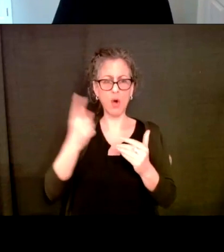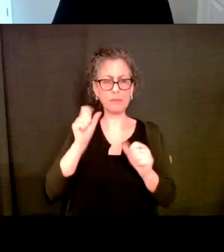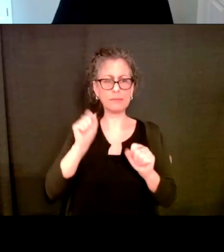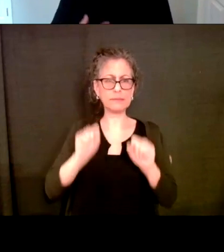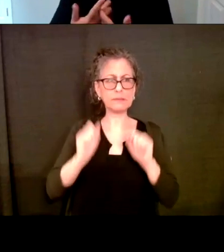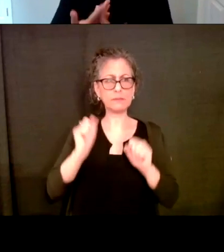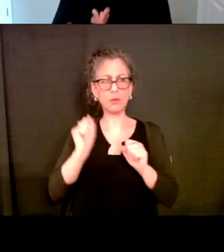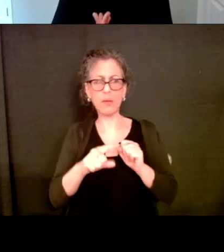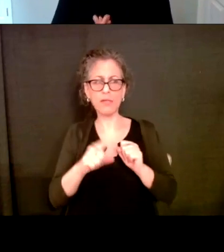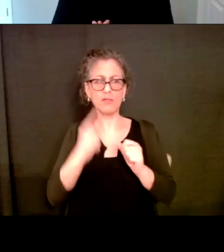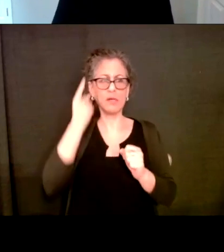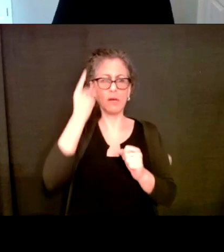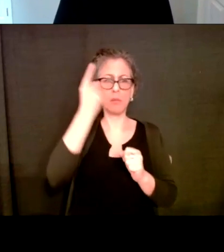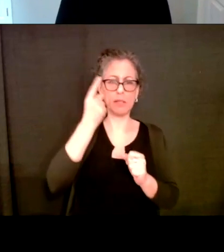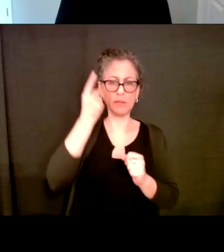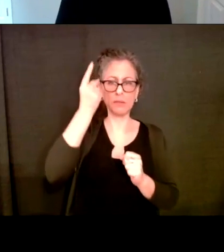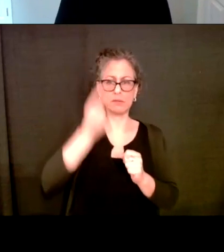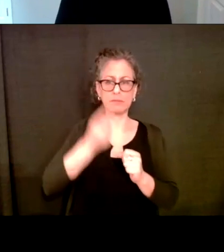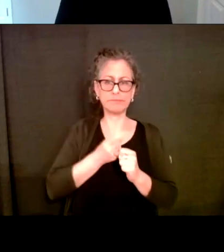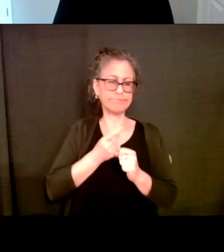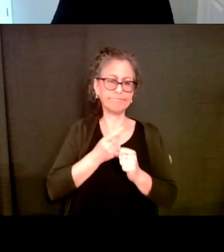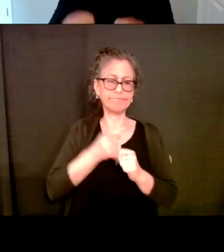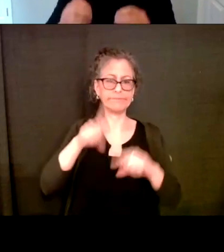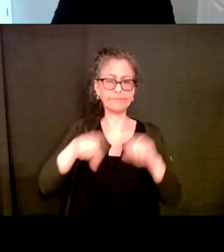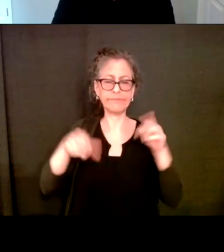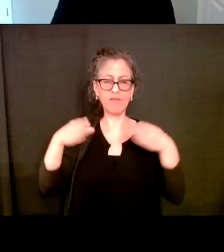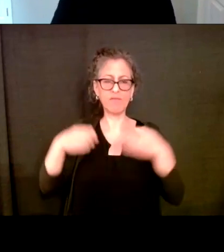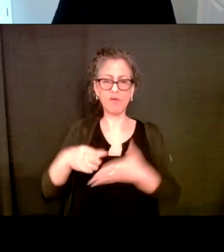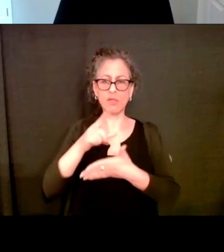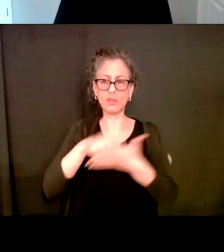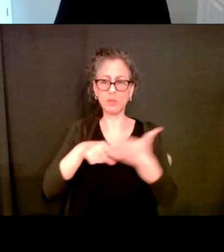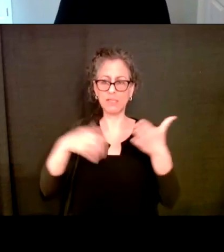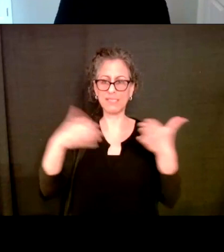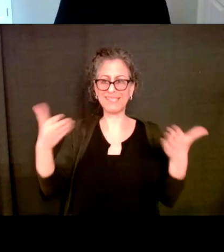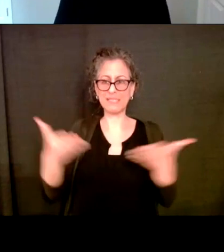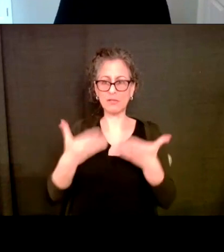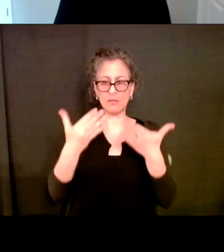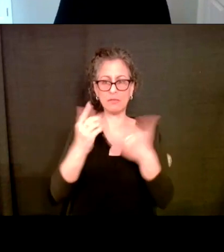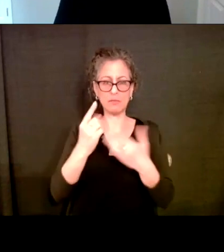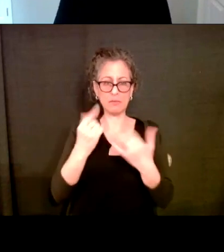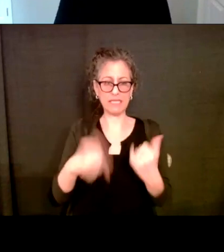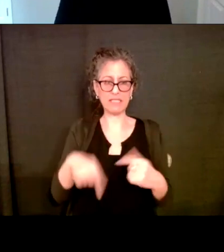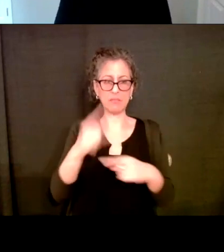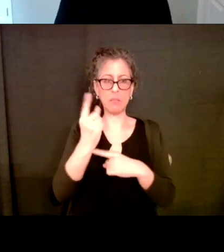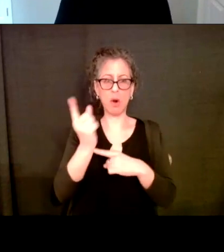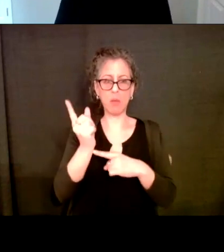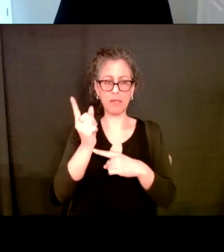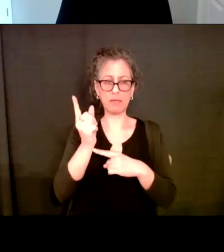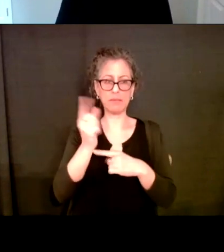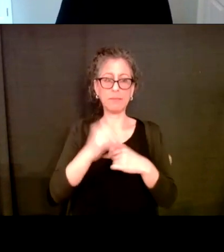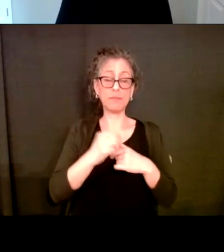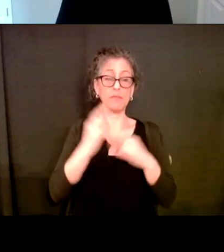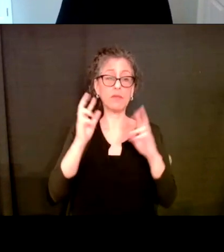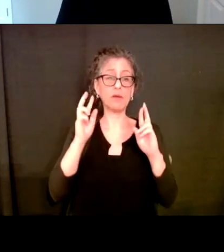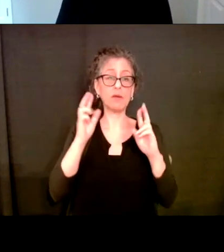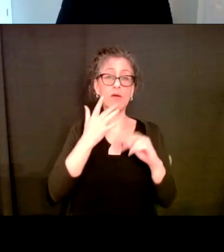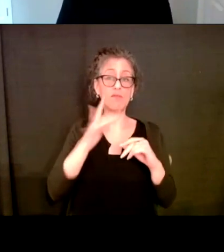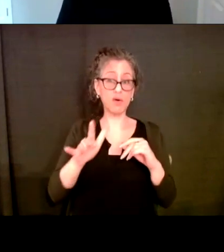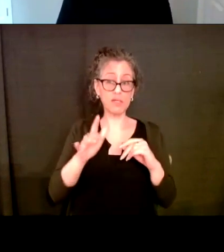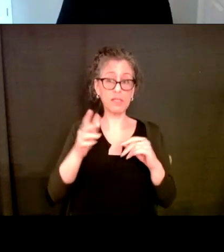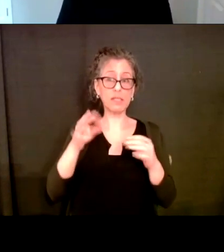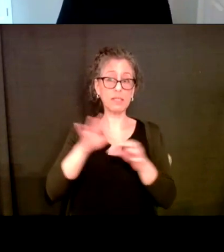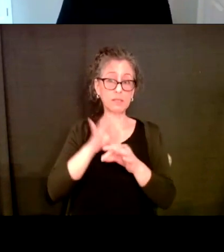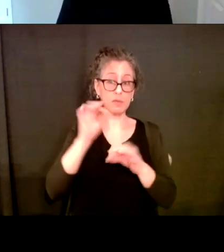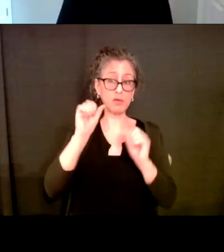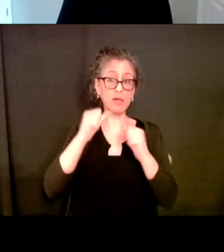wondering, and are not able to focus on things in the present moment. Fortunately, spirituality can provide a